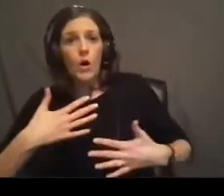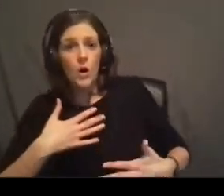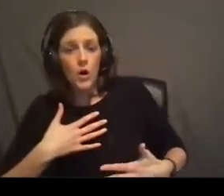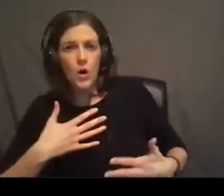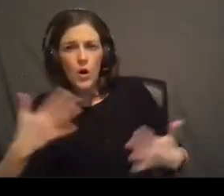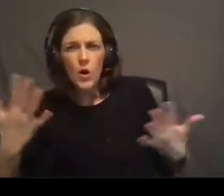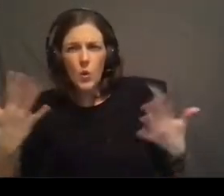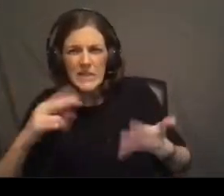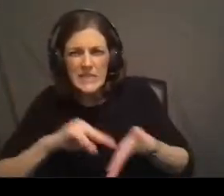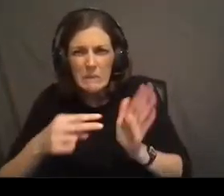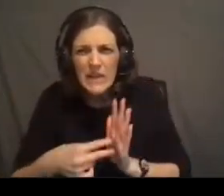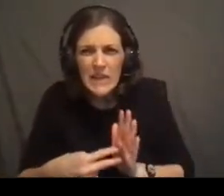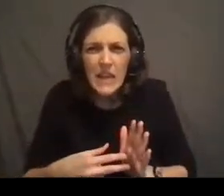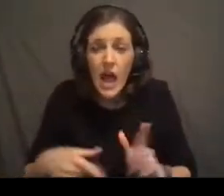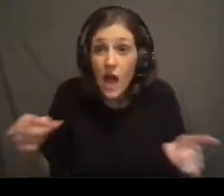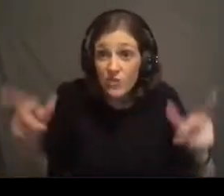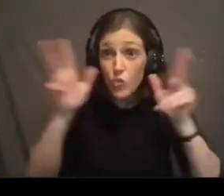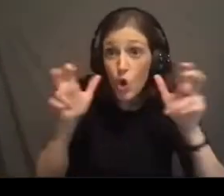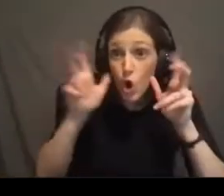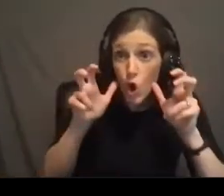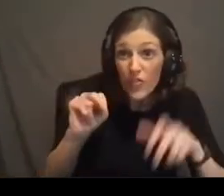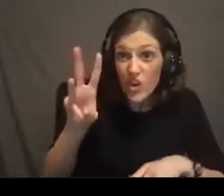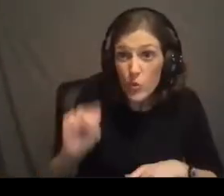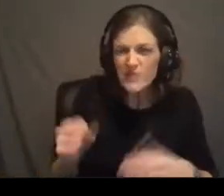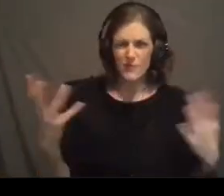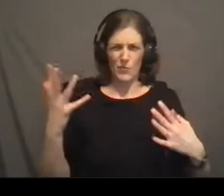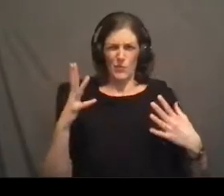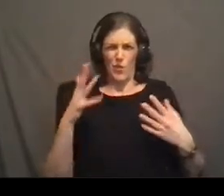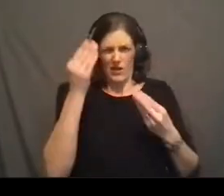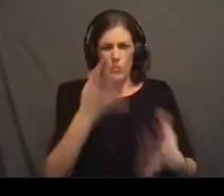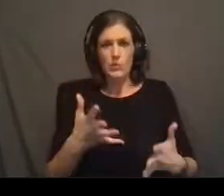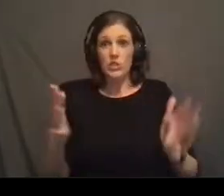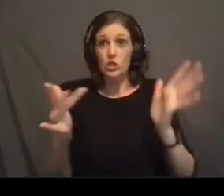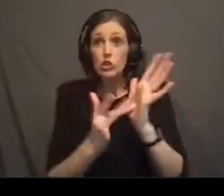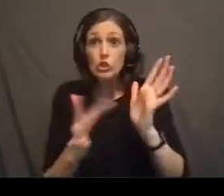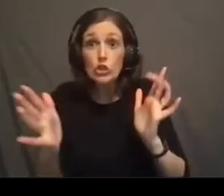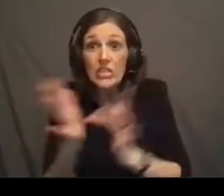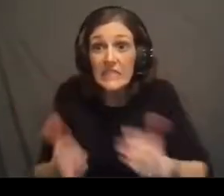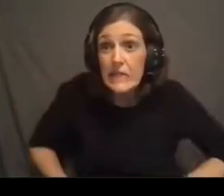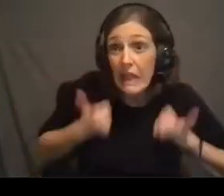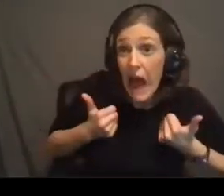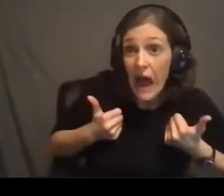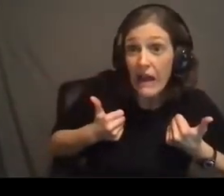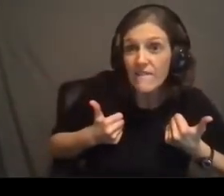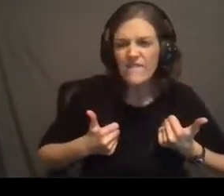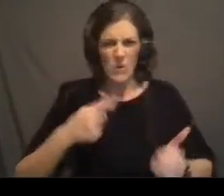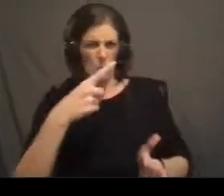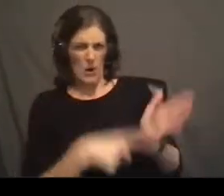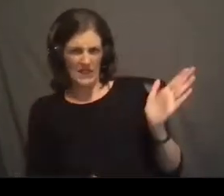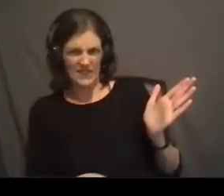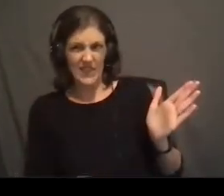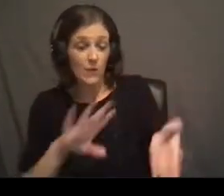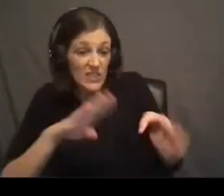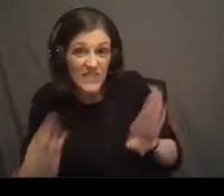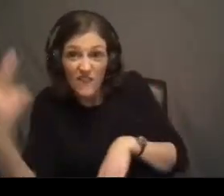What's the meaning of this? Haven't you heard the news? What news? Jesus of Nazareth is alive. What? He was dead